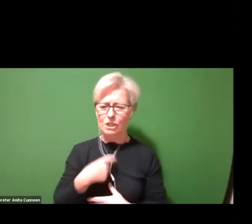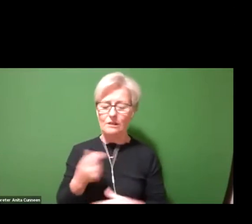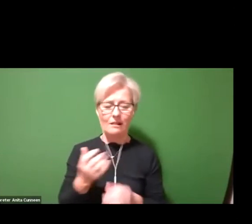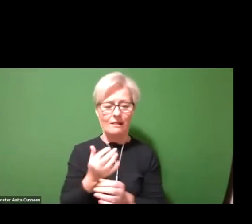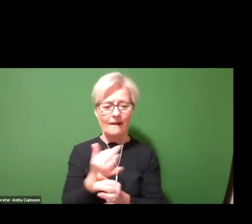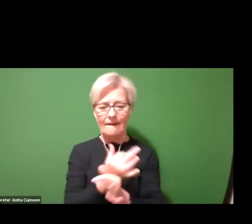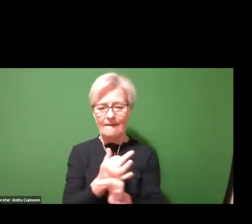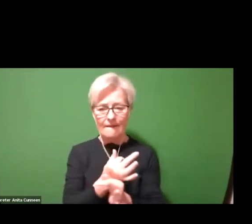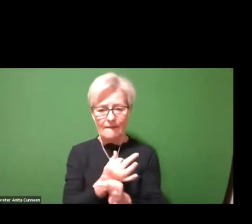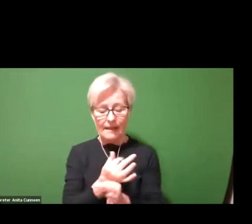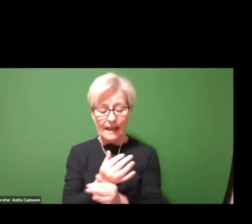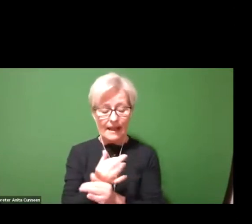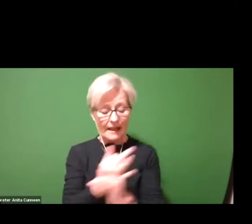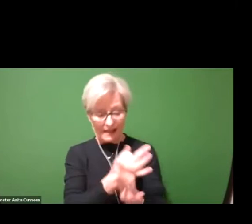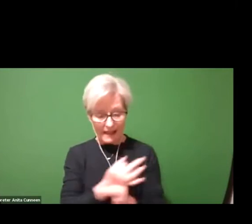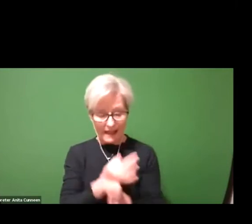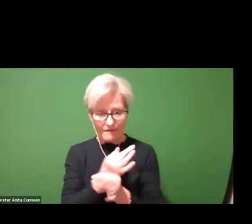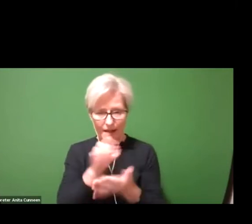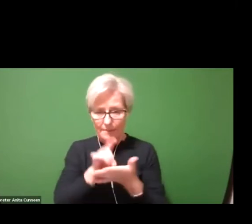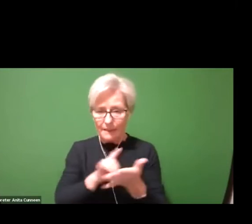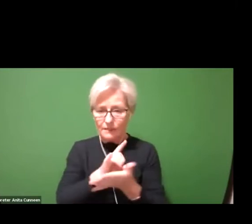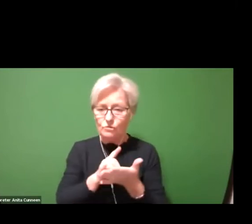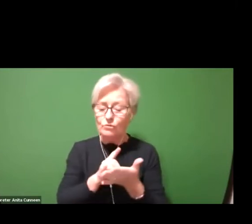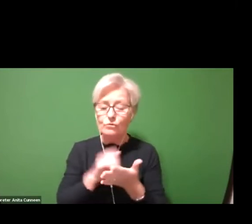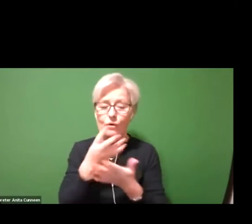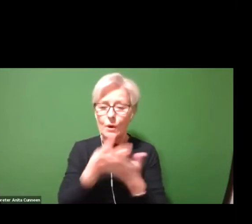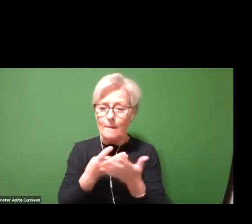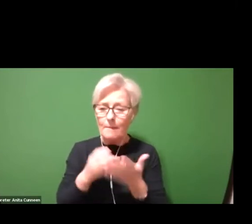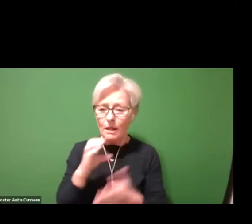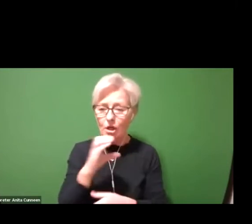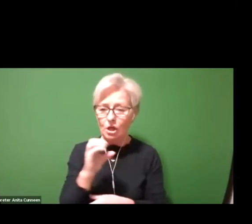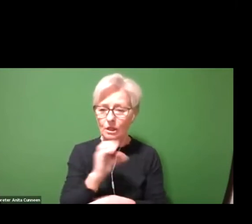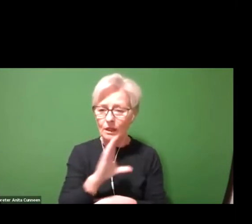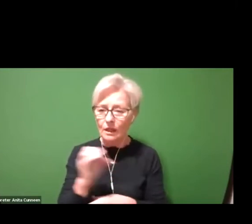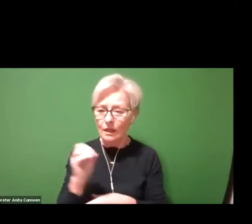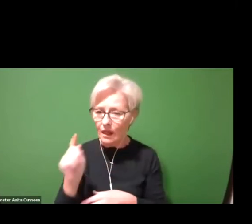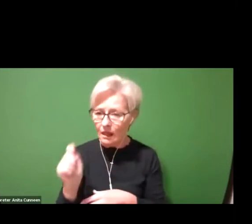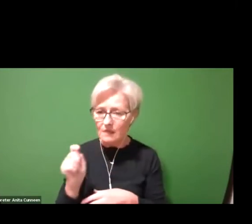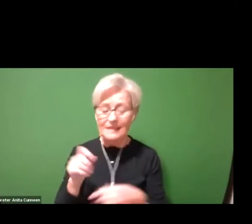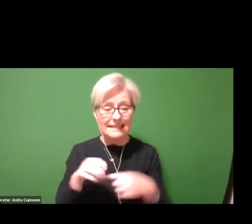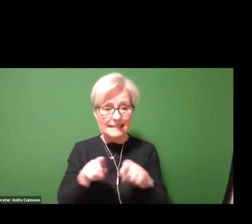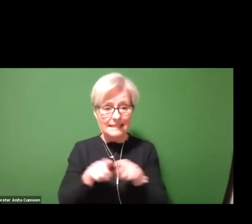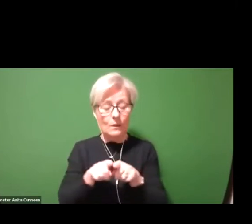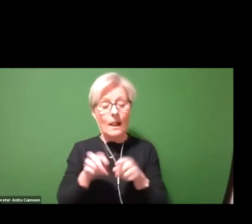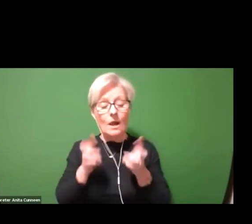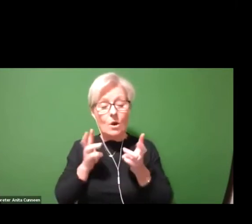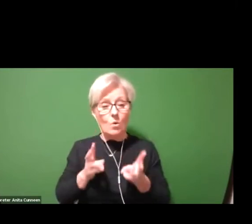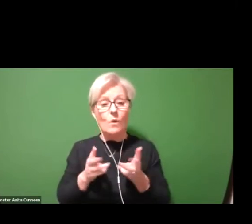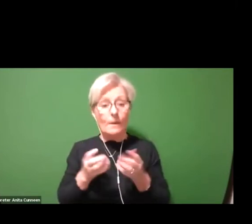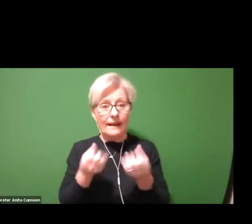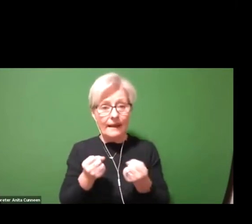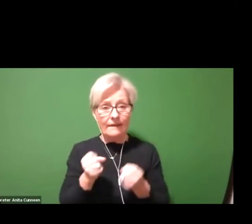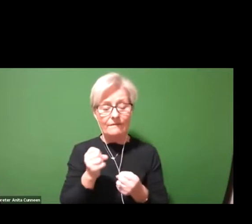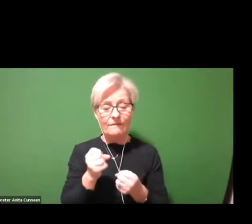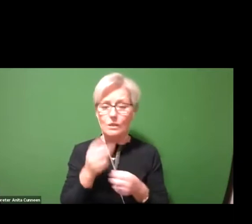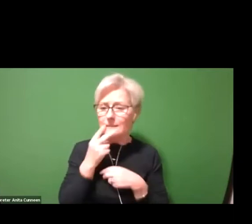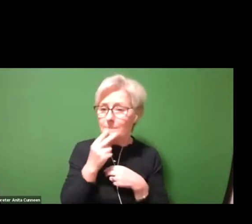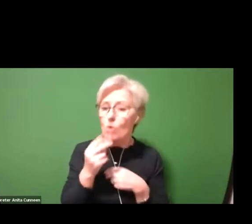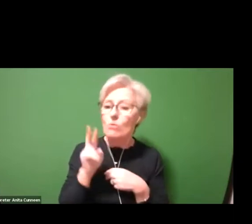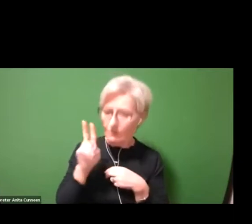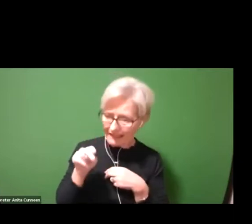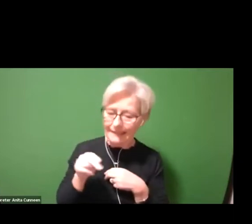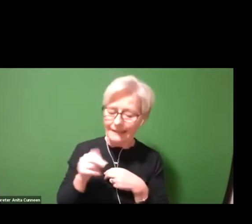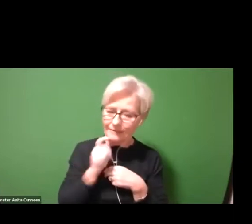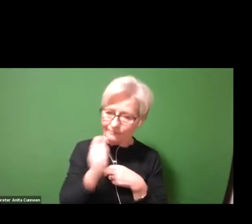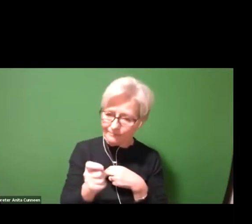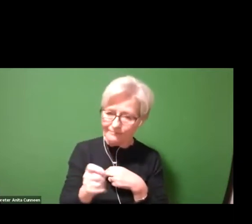blood clots, women who smoke or are obese can all safely be prescribed these products. This type of HRT is widely available through your local